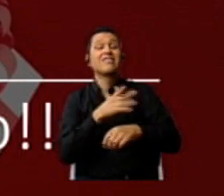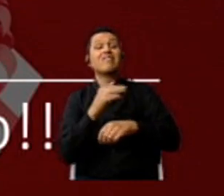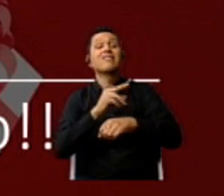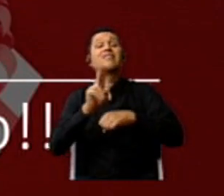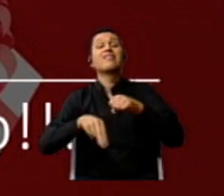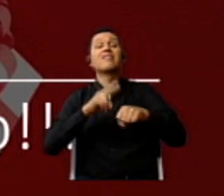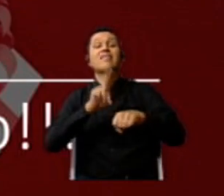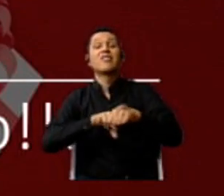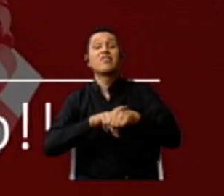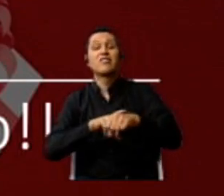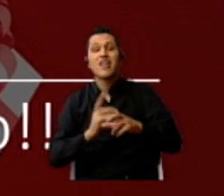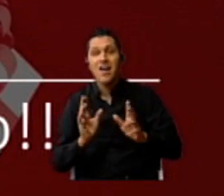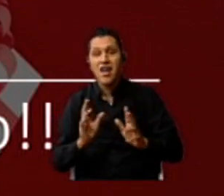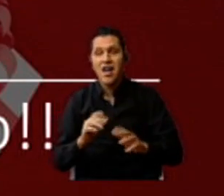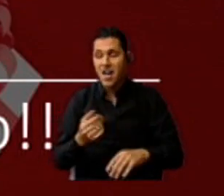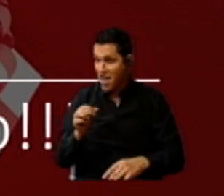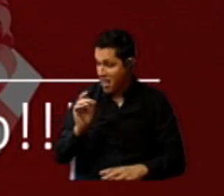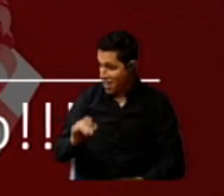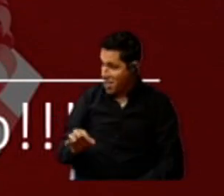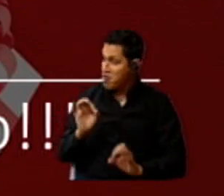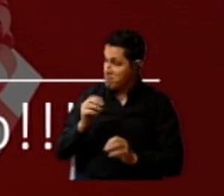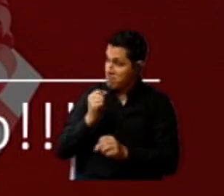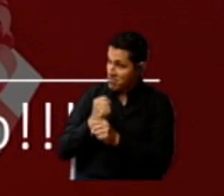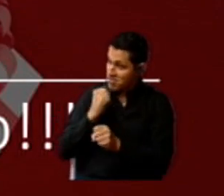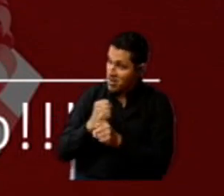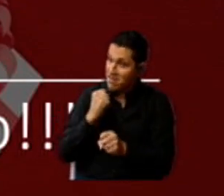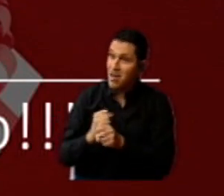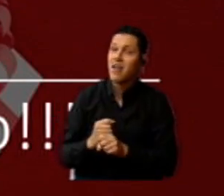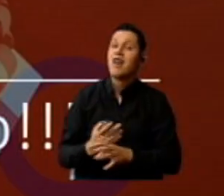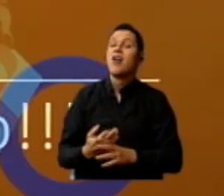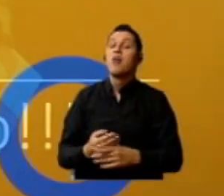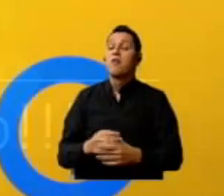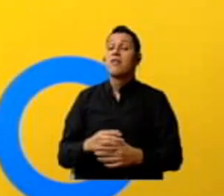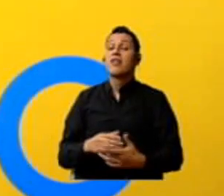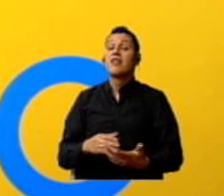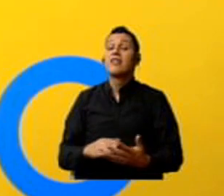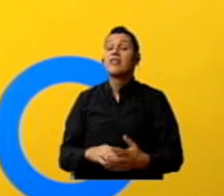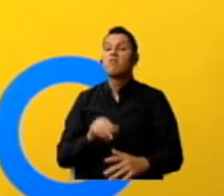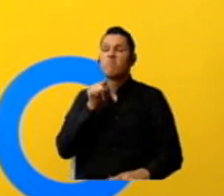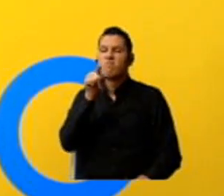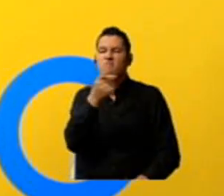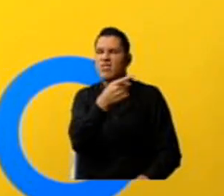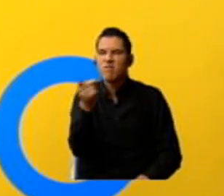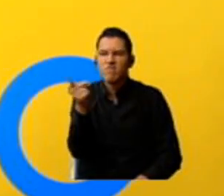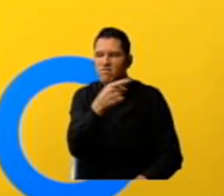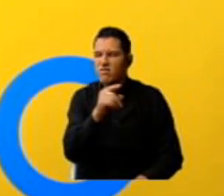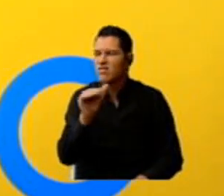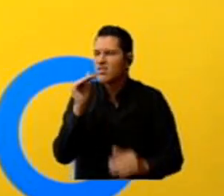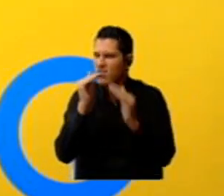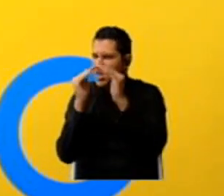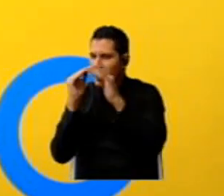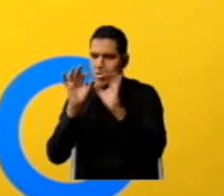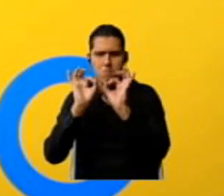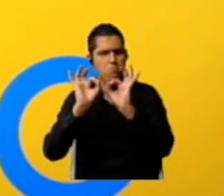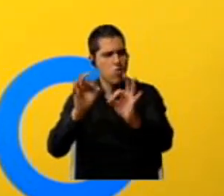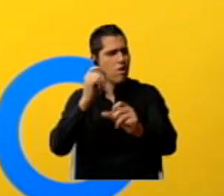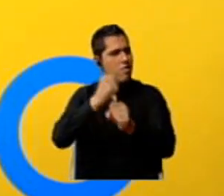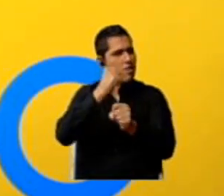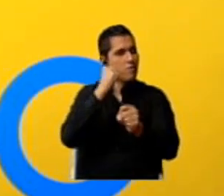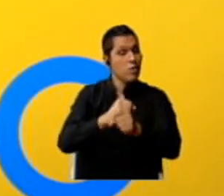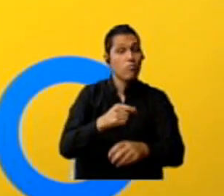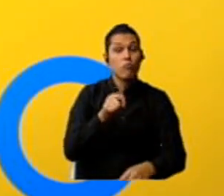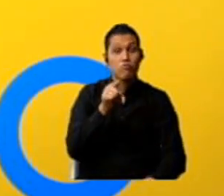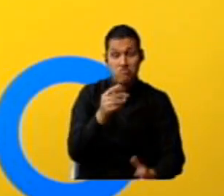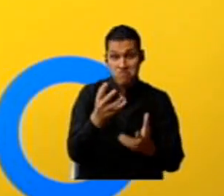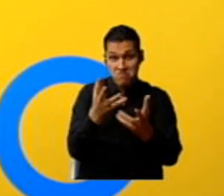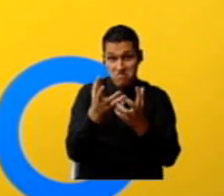Well done. Great job, Charlotte. And you students at home, very nice job. Now, do you want to earn